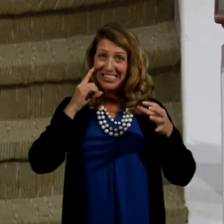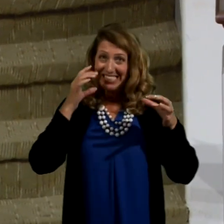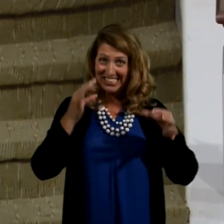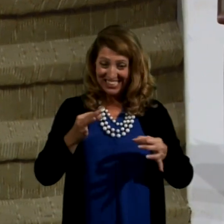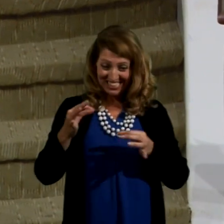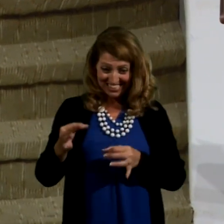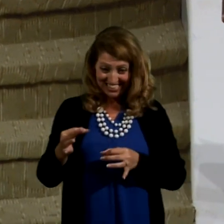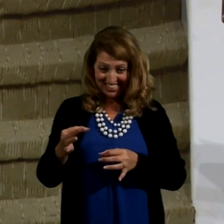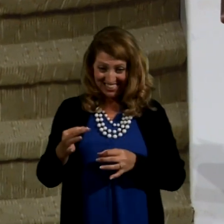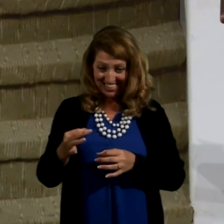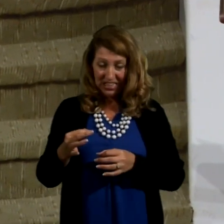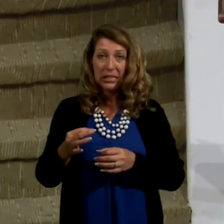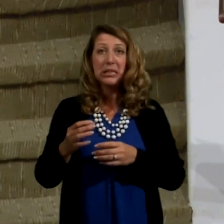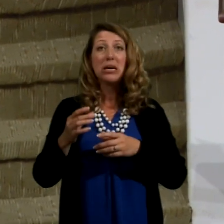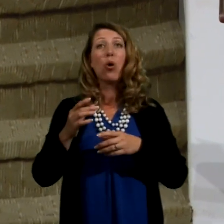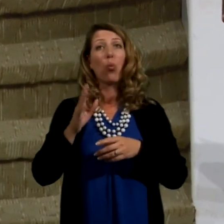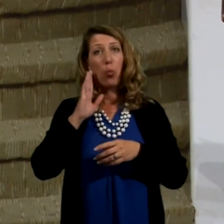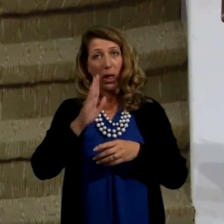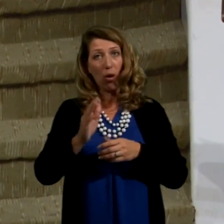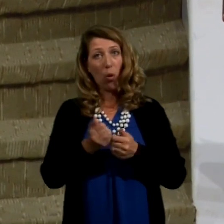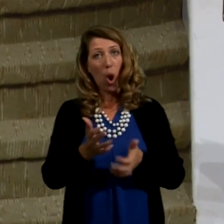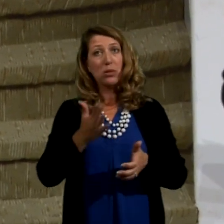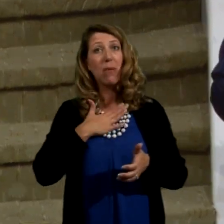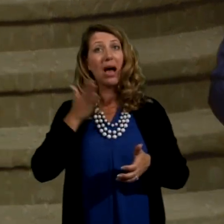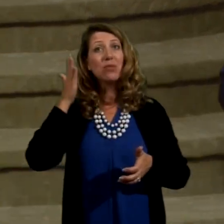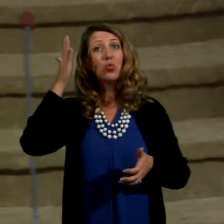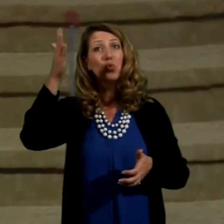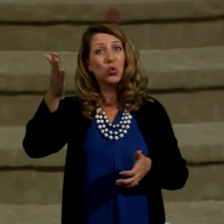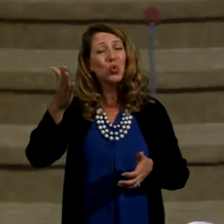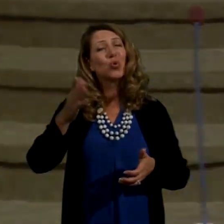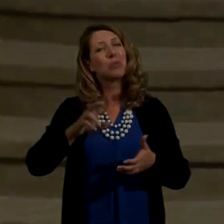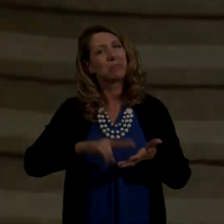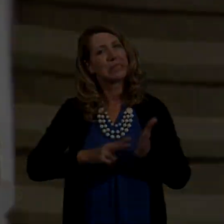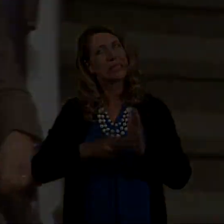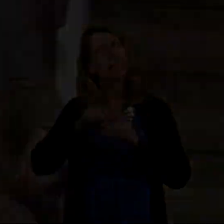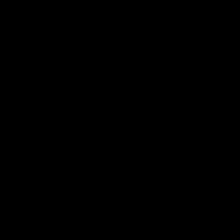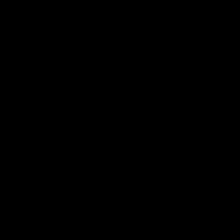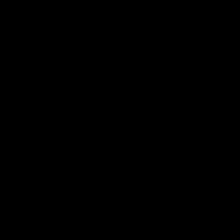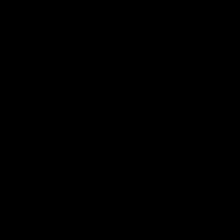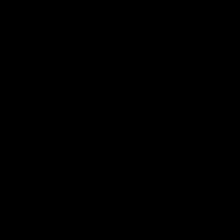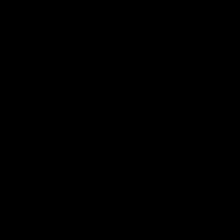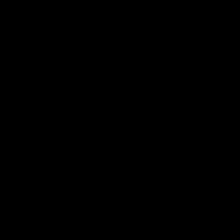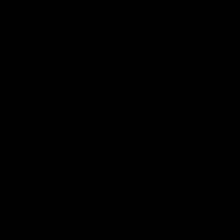destiny, I want to have a good destiny. So does God. He wants that for you. Let's pray together, can we?